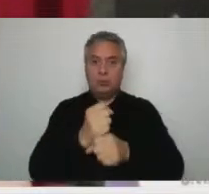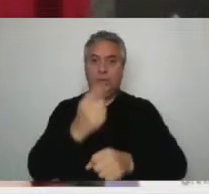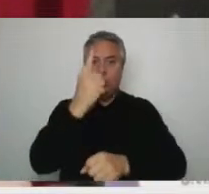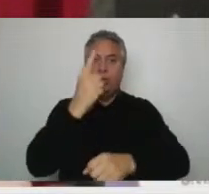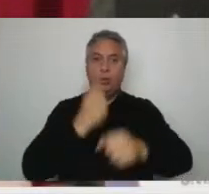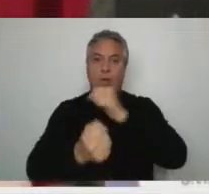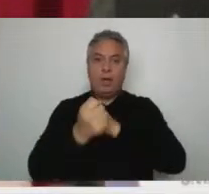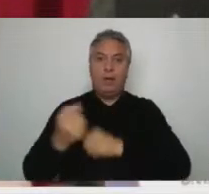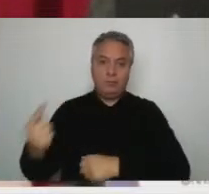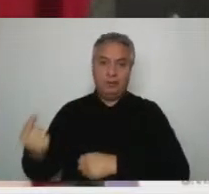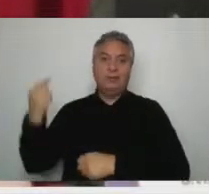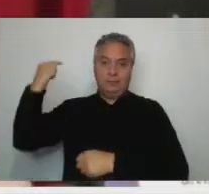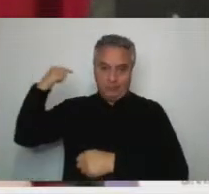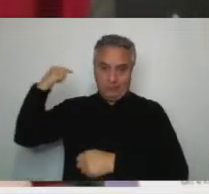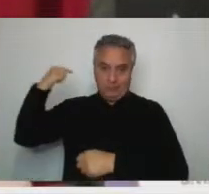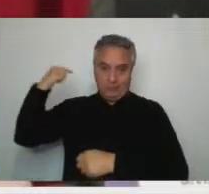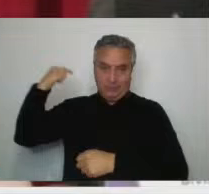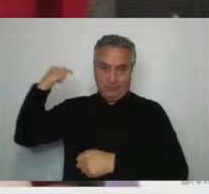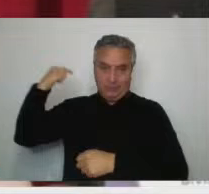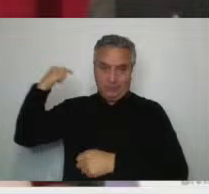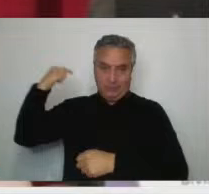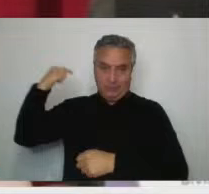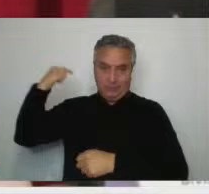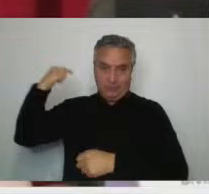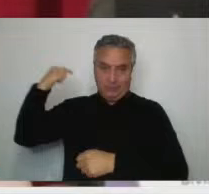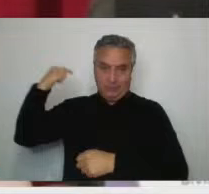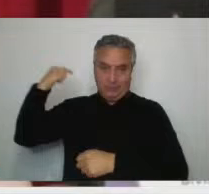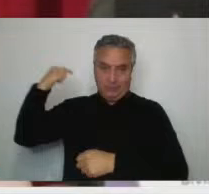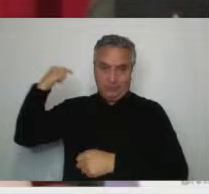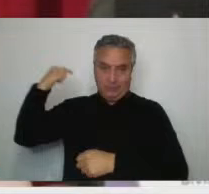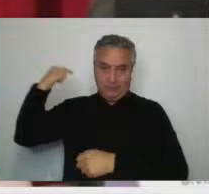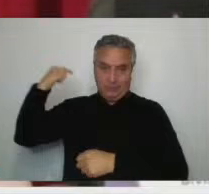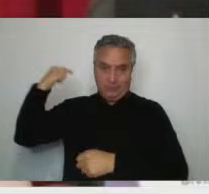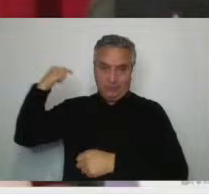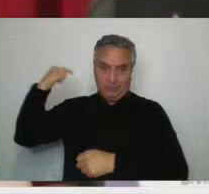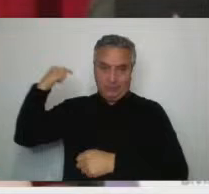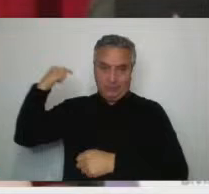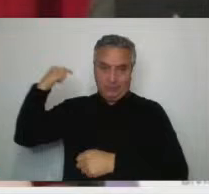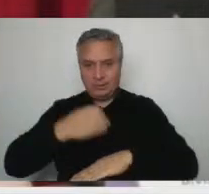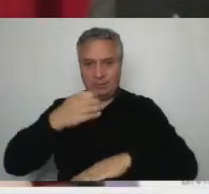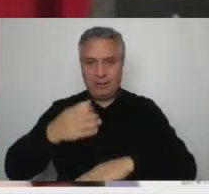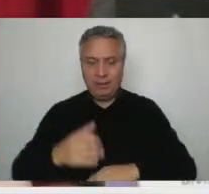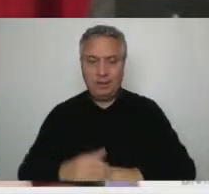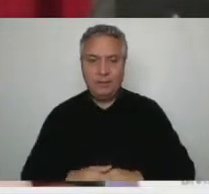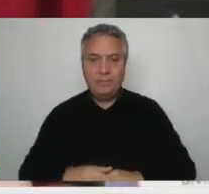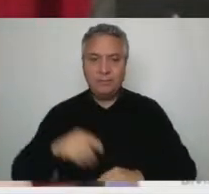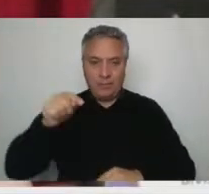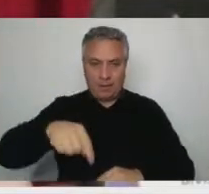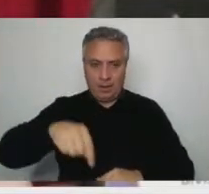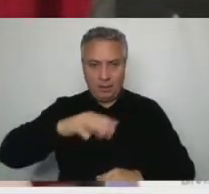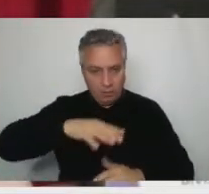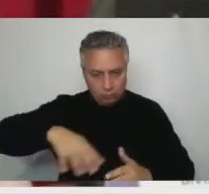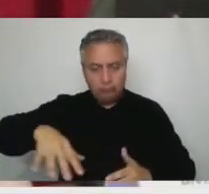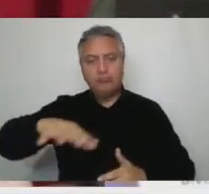last year together with Alberto Almenda and Mr. Aguale from Social Development Department. We